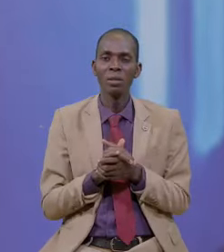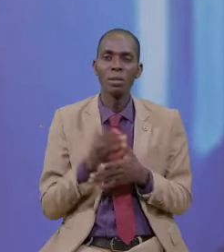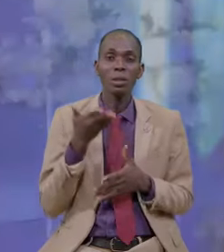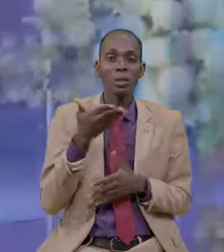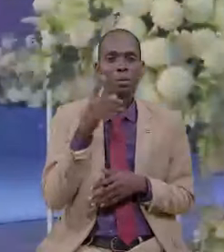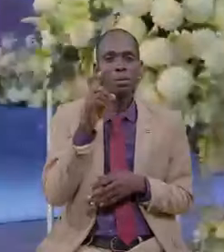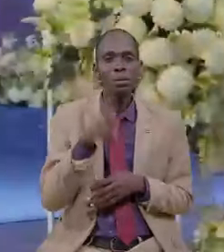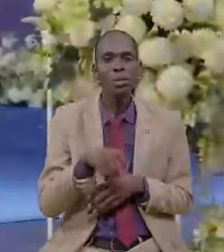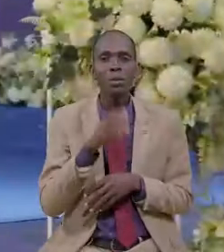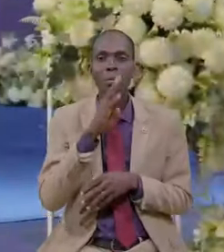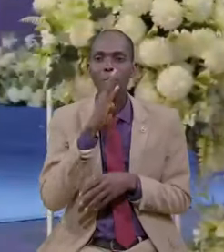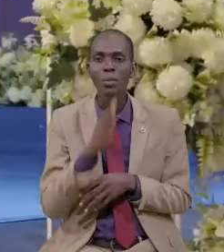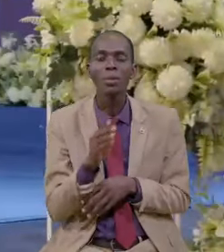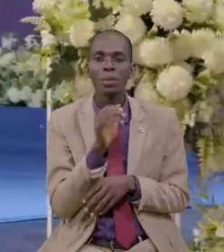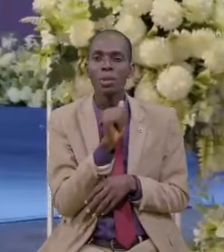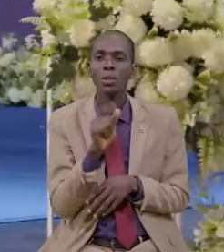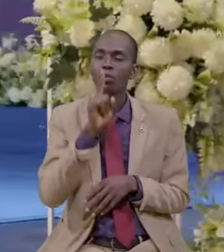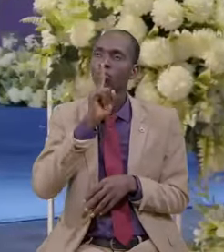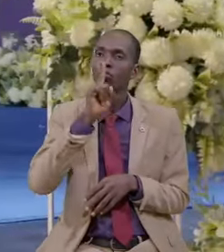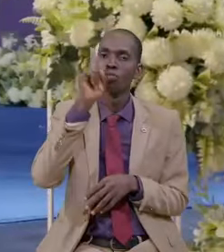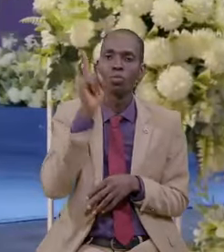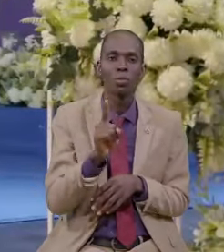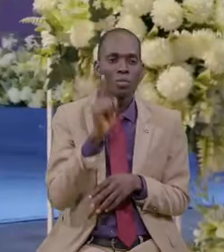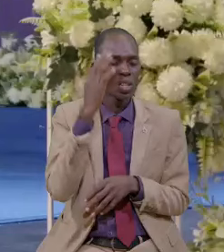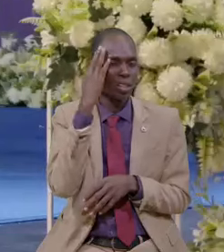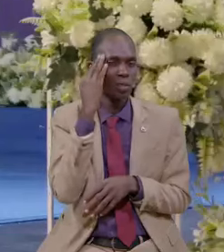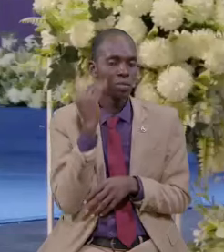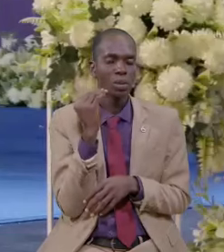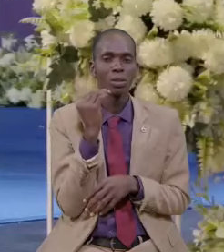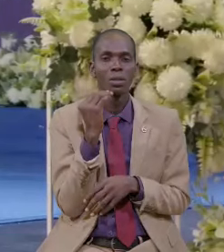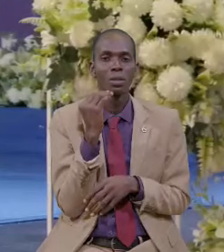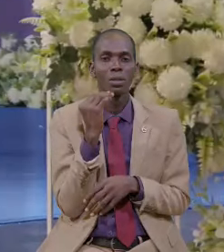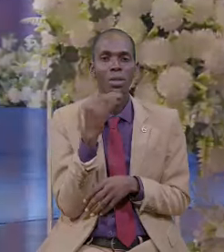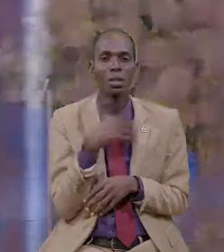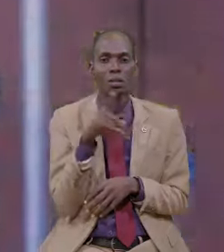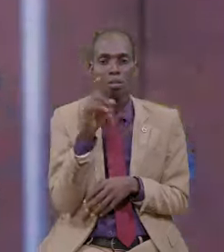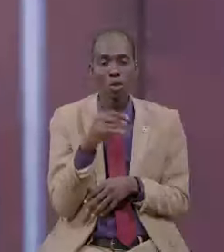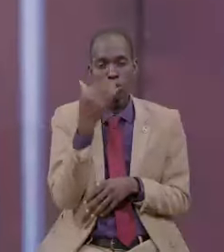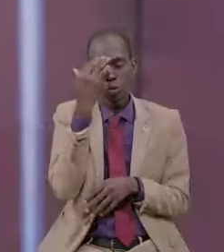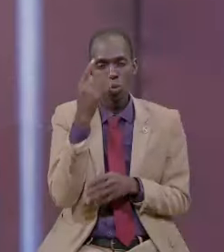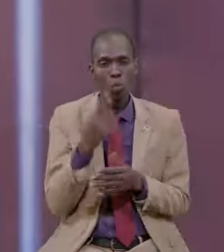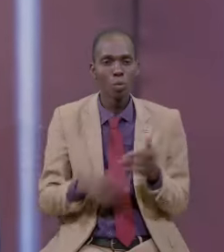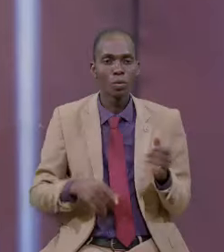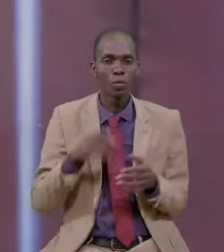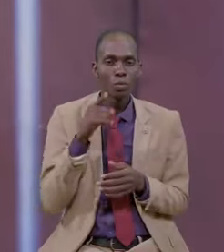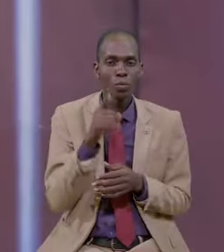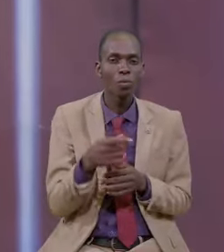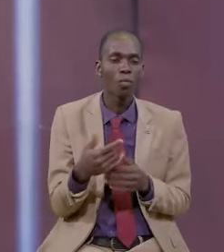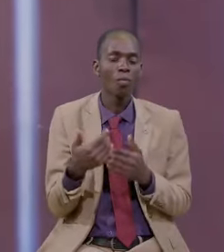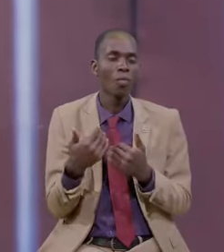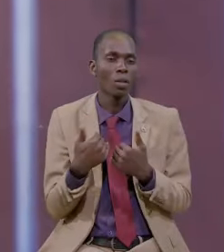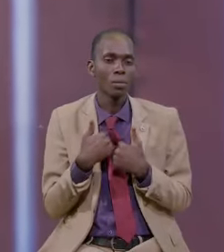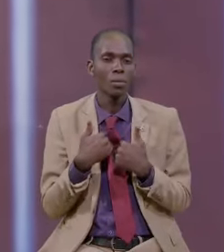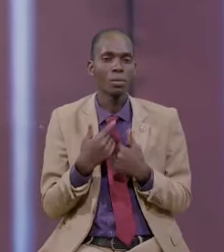a definite experience, and you must know what you heard. You must know